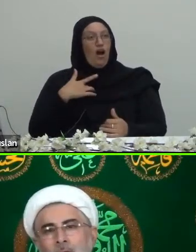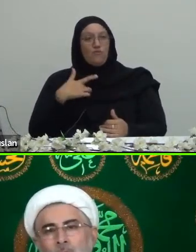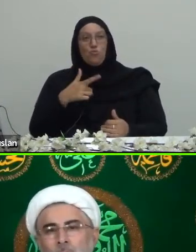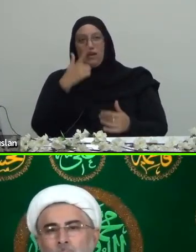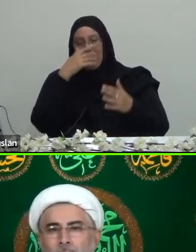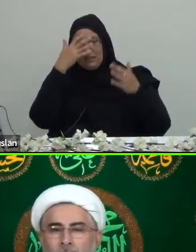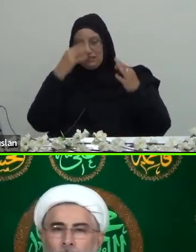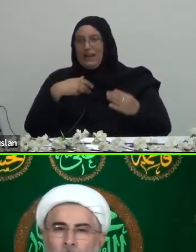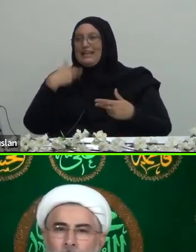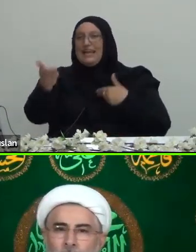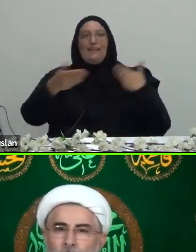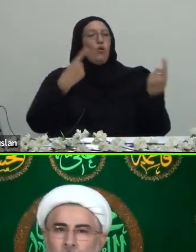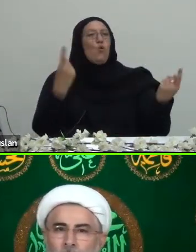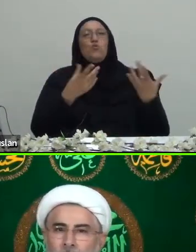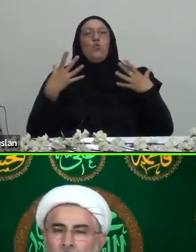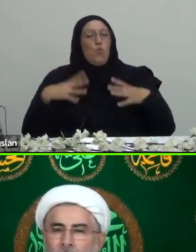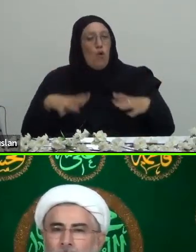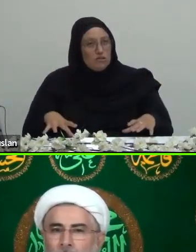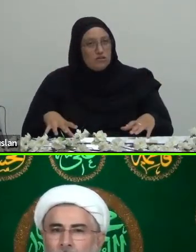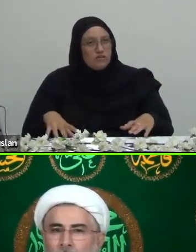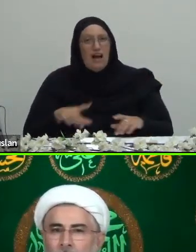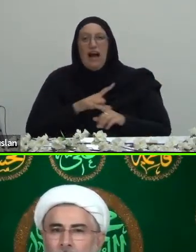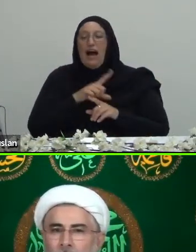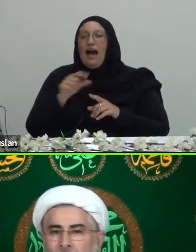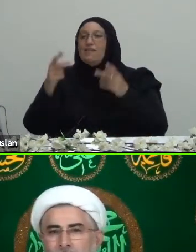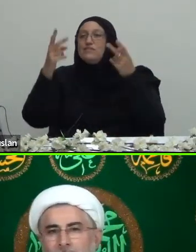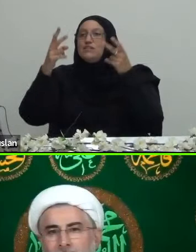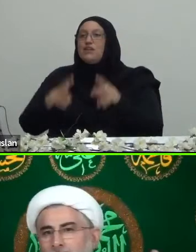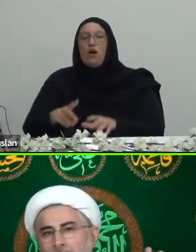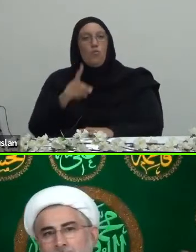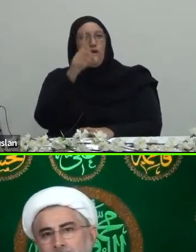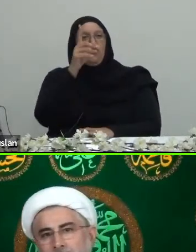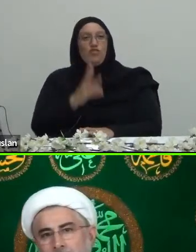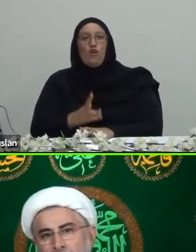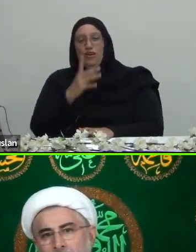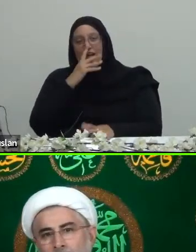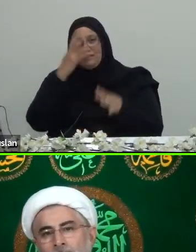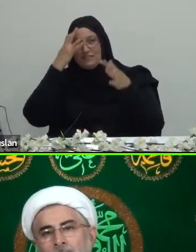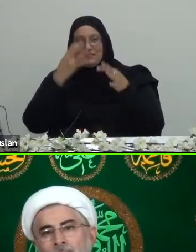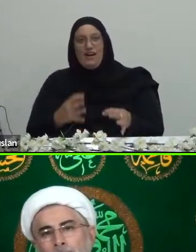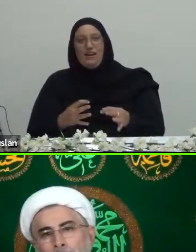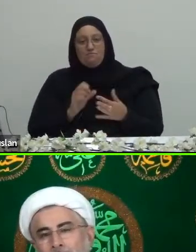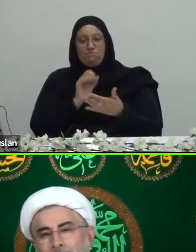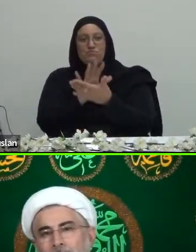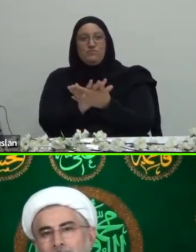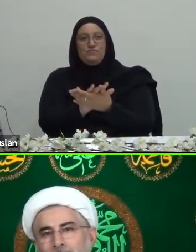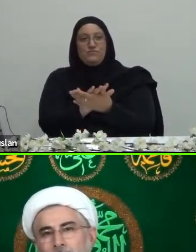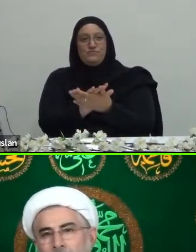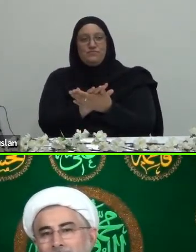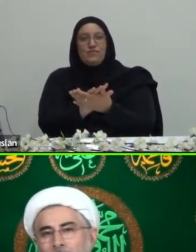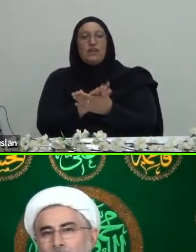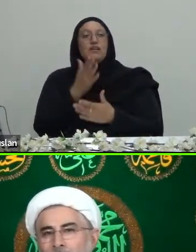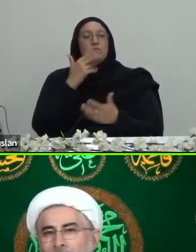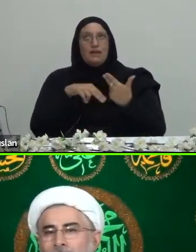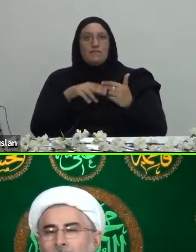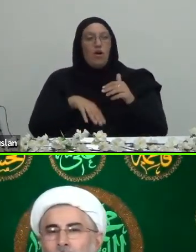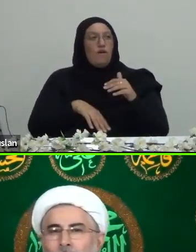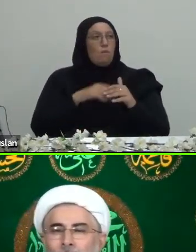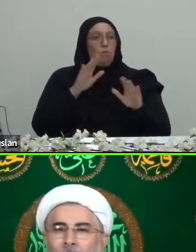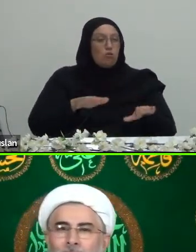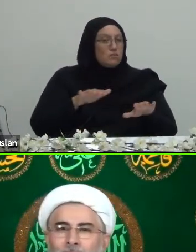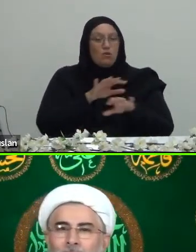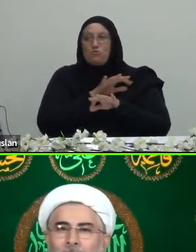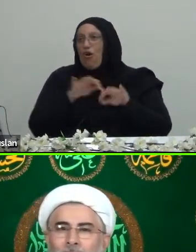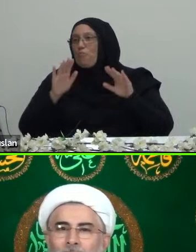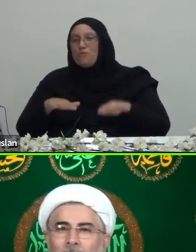to give it to whoever you wish. Muslim, non-Muslim, relatives, non-relatives is not an issue. But that's what I'm saying, that